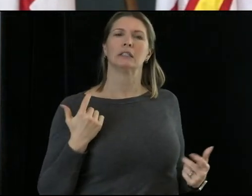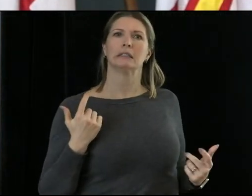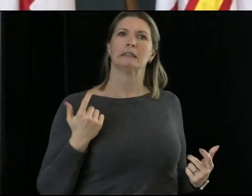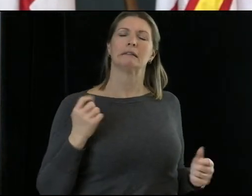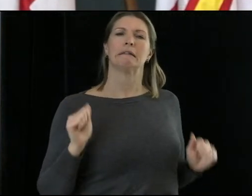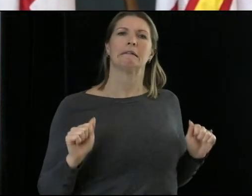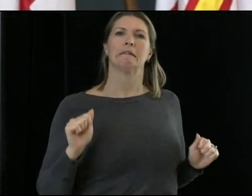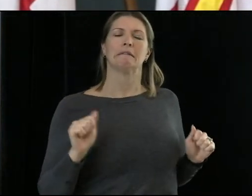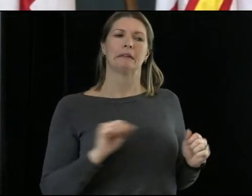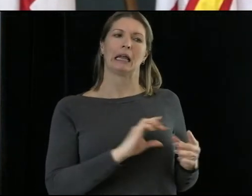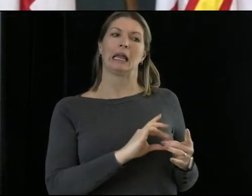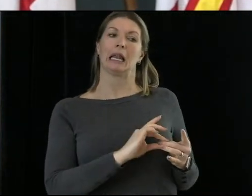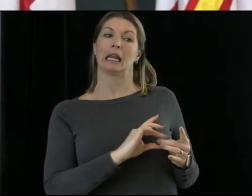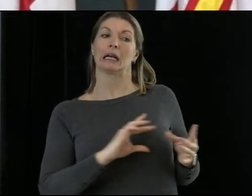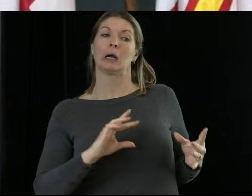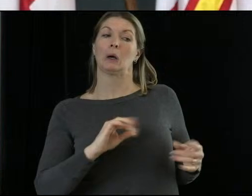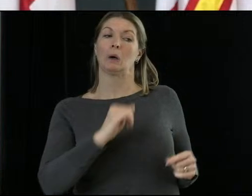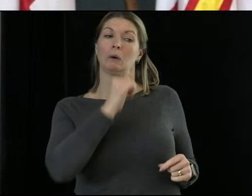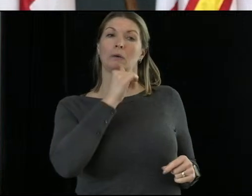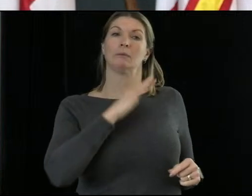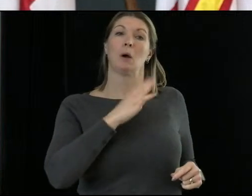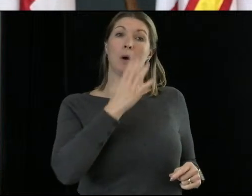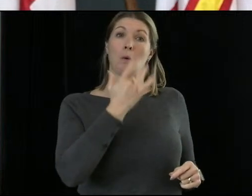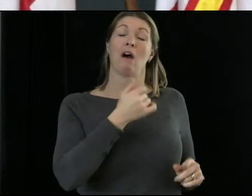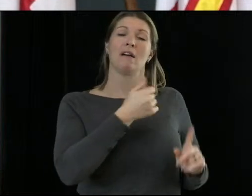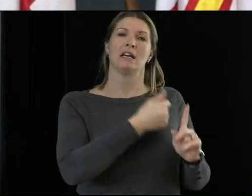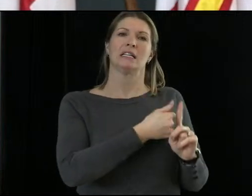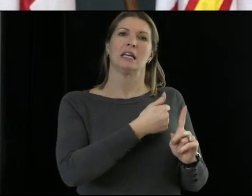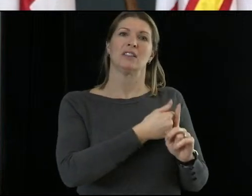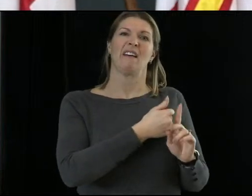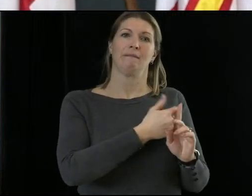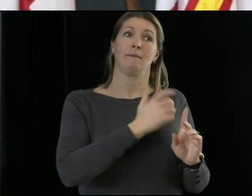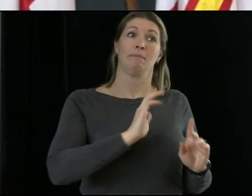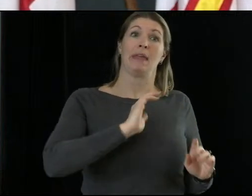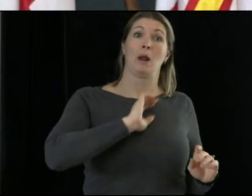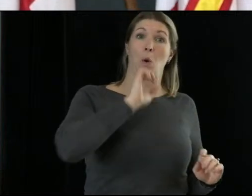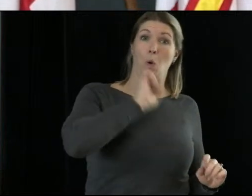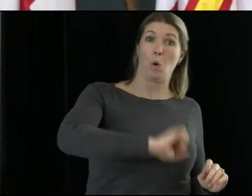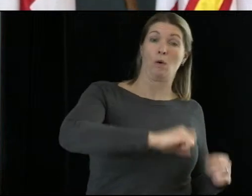because she played a vital role in shaping the person I was becoming.